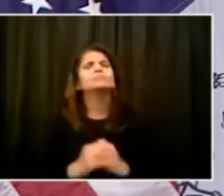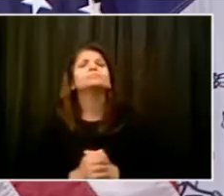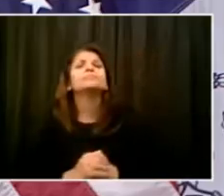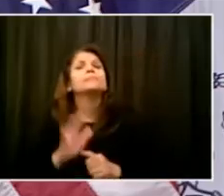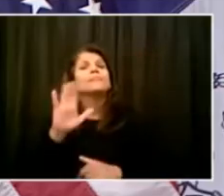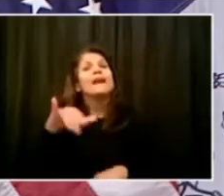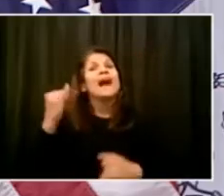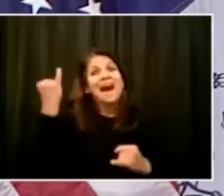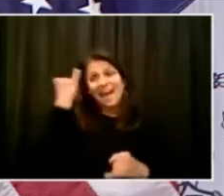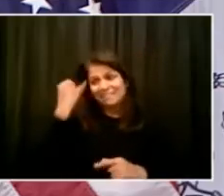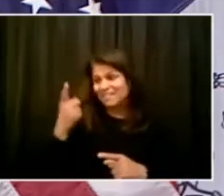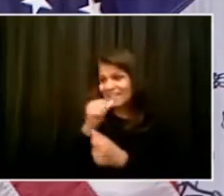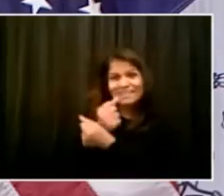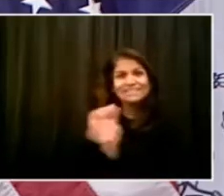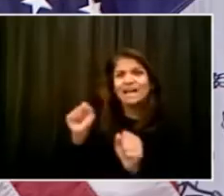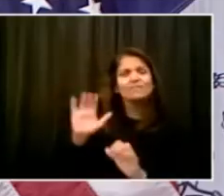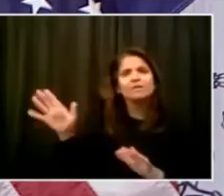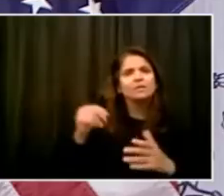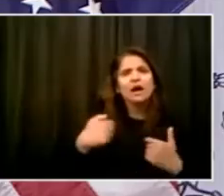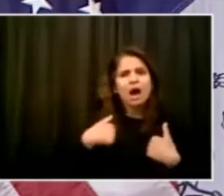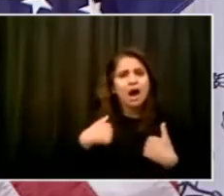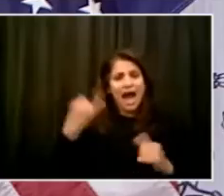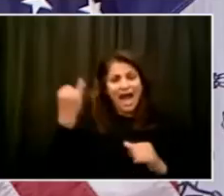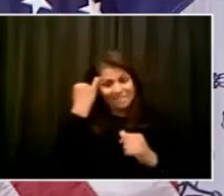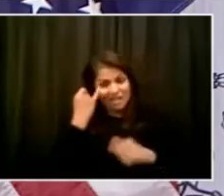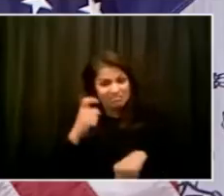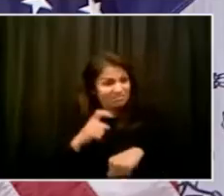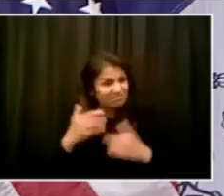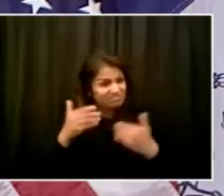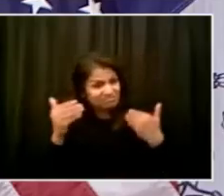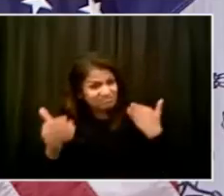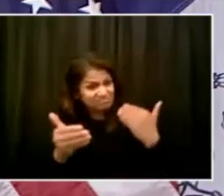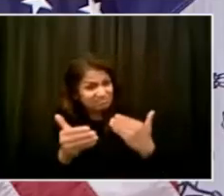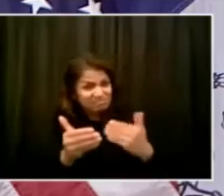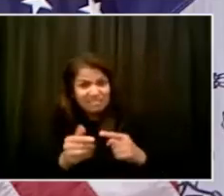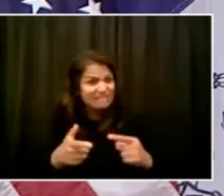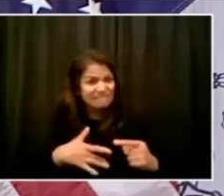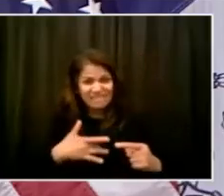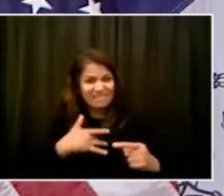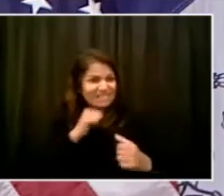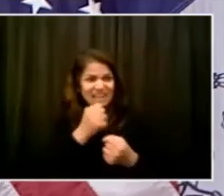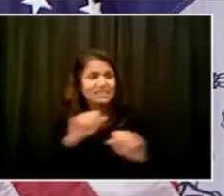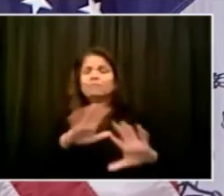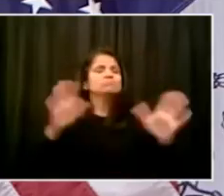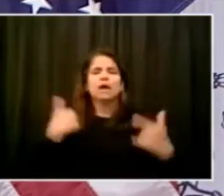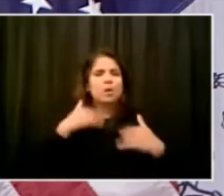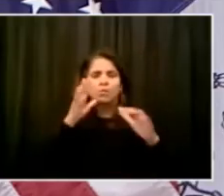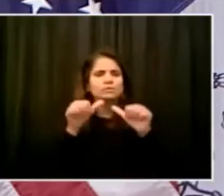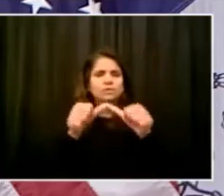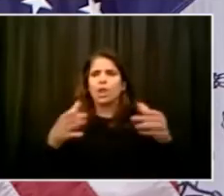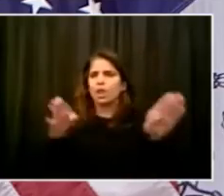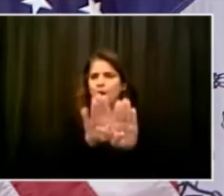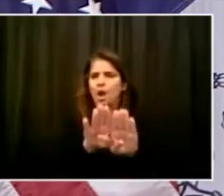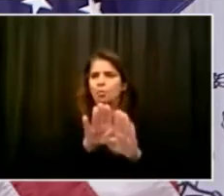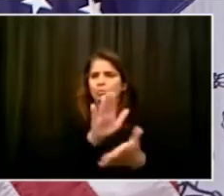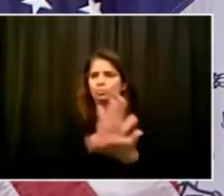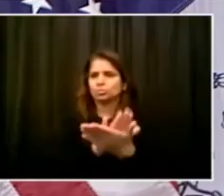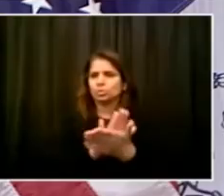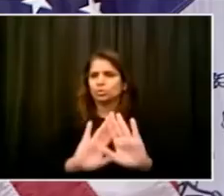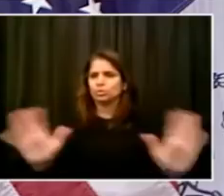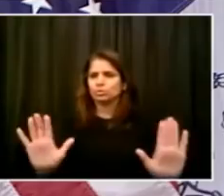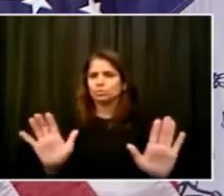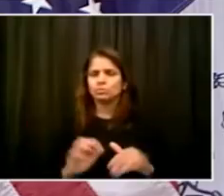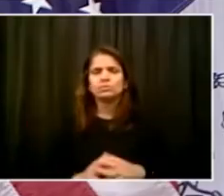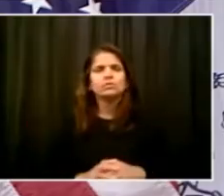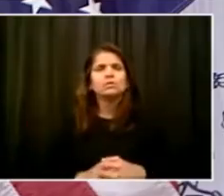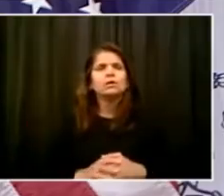school staff, everyone. So the things we talked about earlier, the way we would do testing on a much bigger scale,